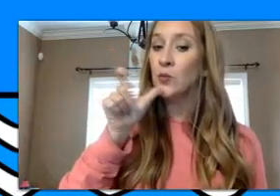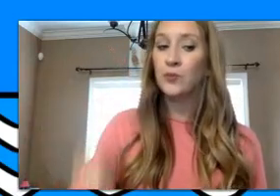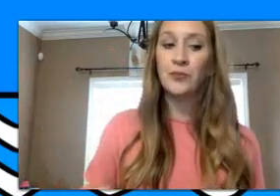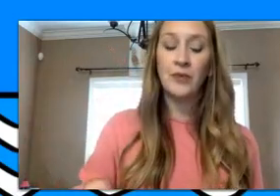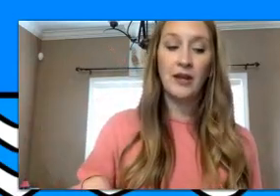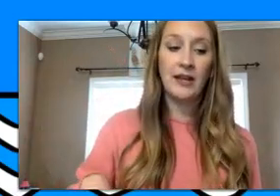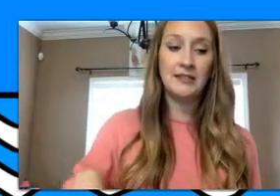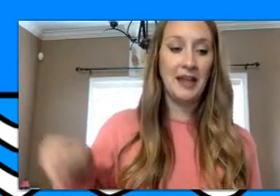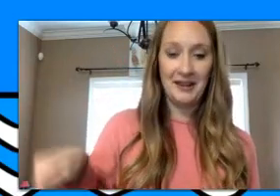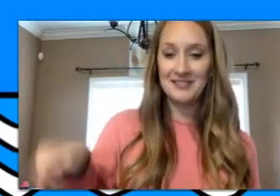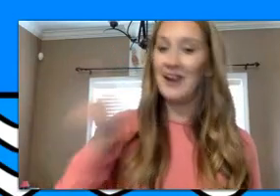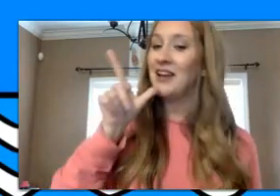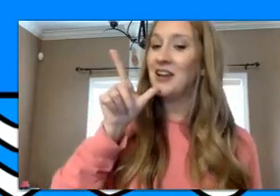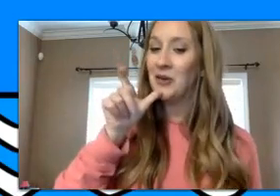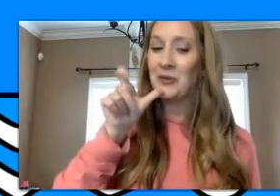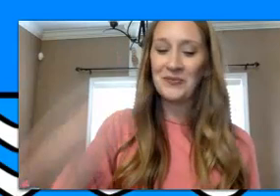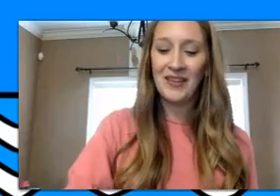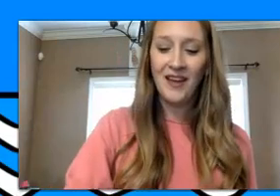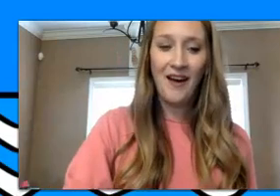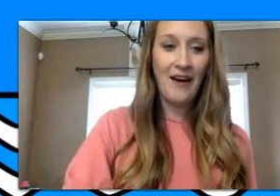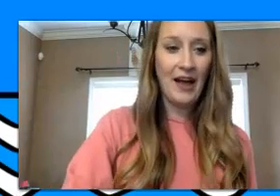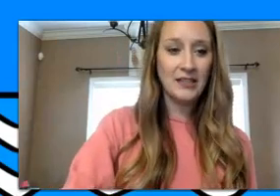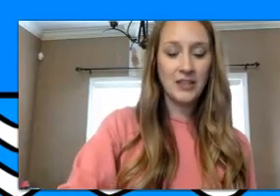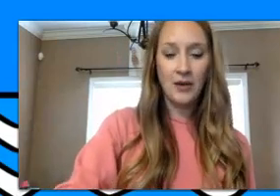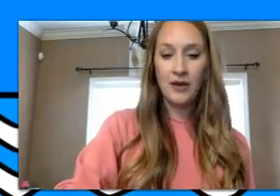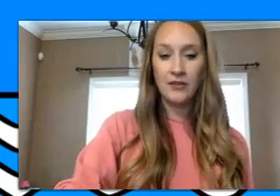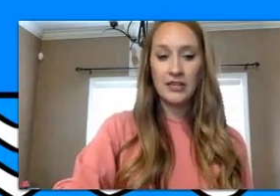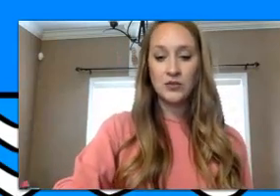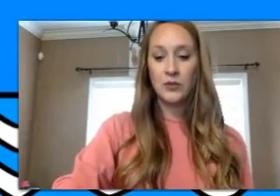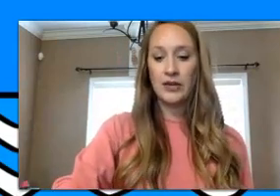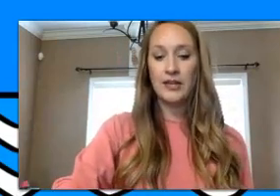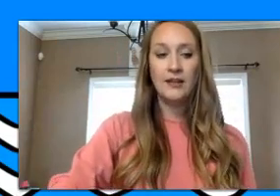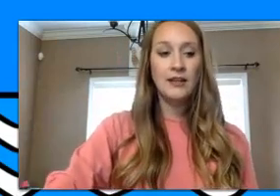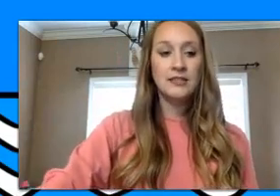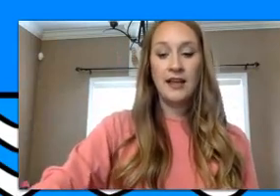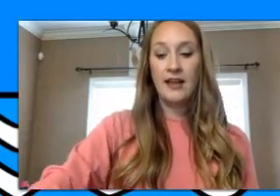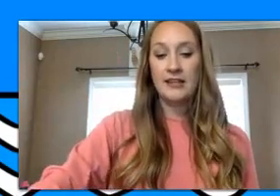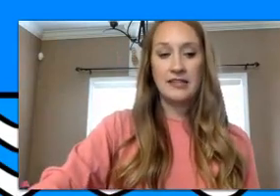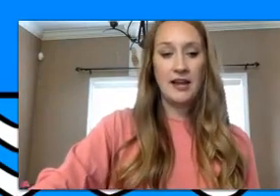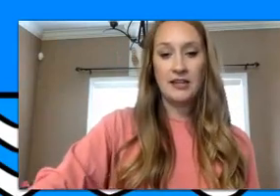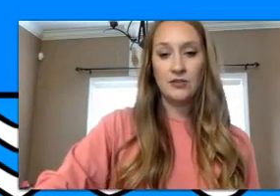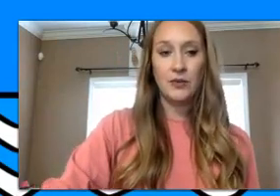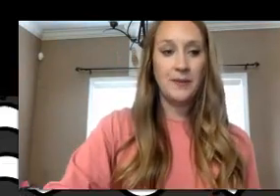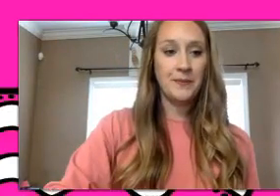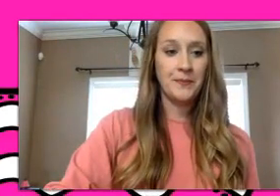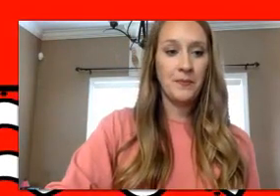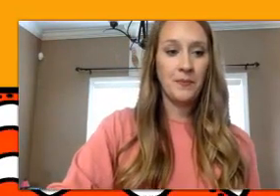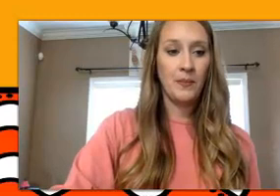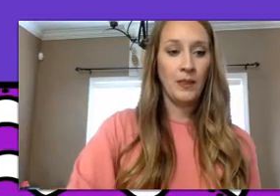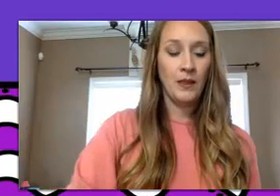who. And say it and sign it, who. All right, let's go over each one. Say and sign each